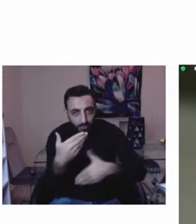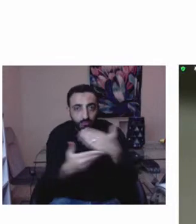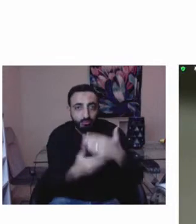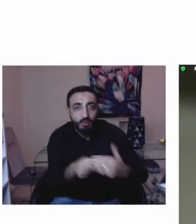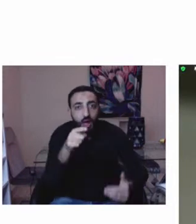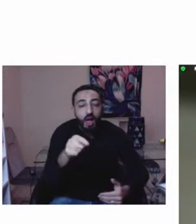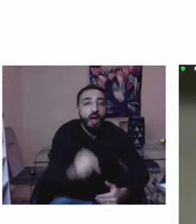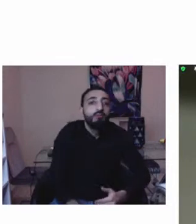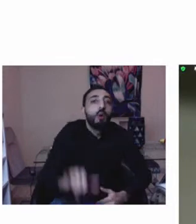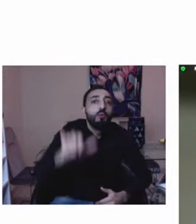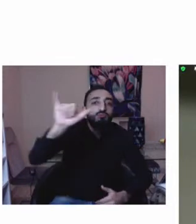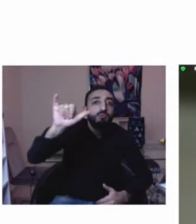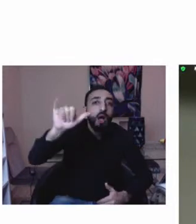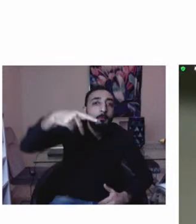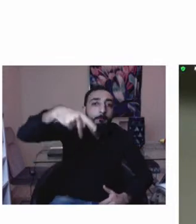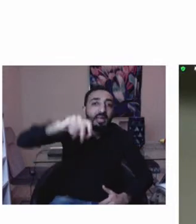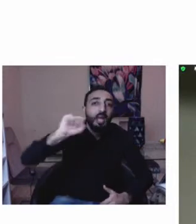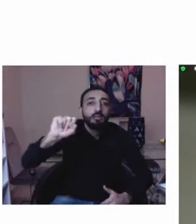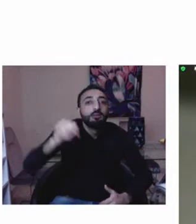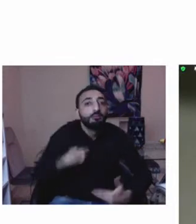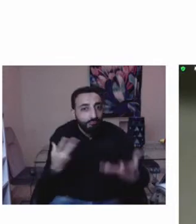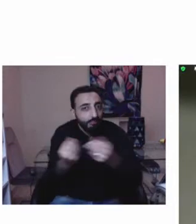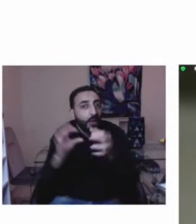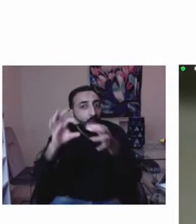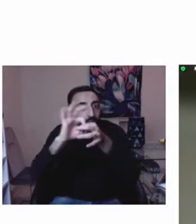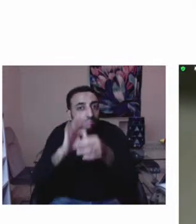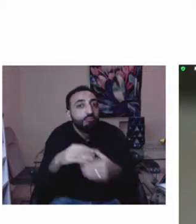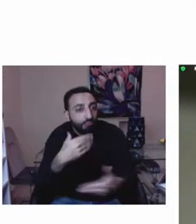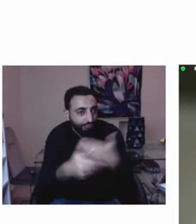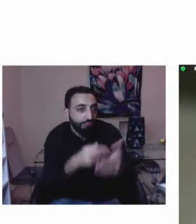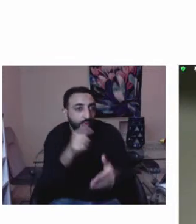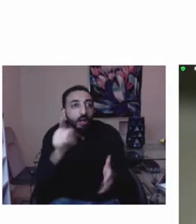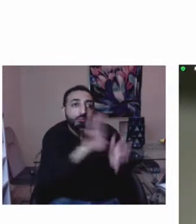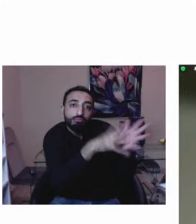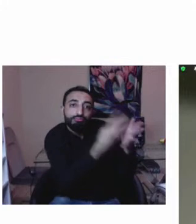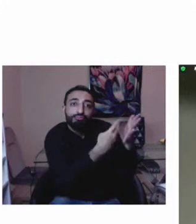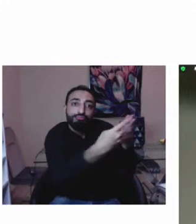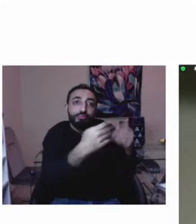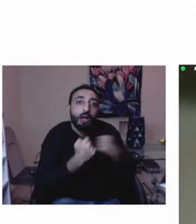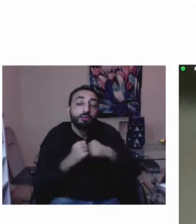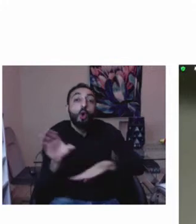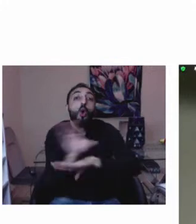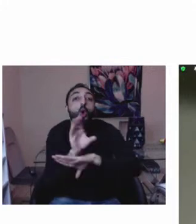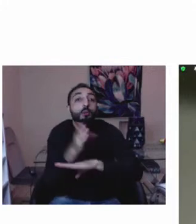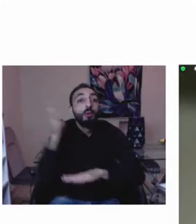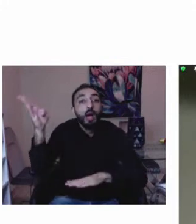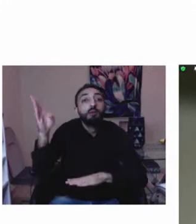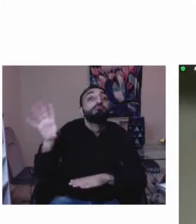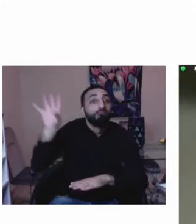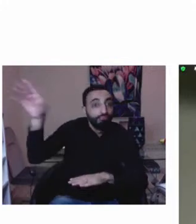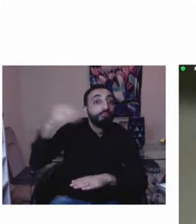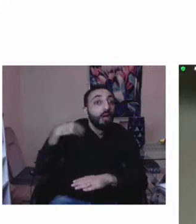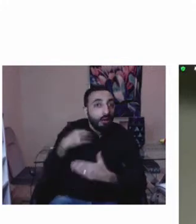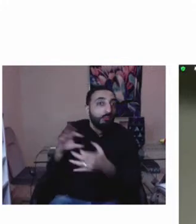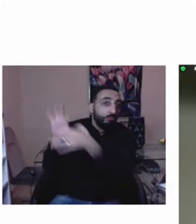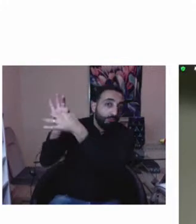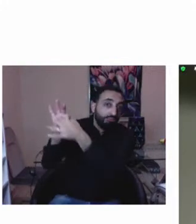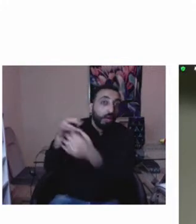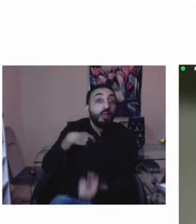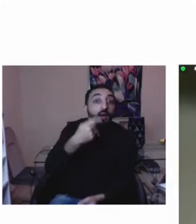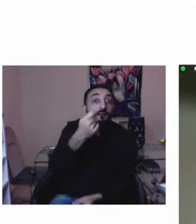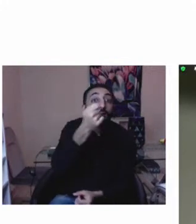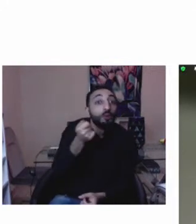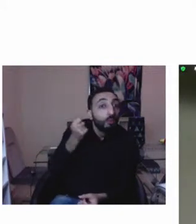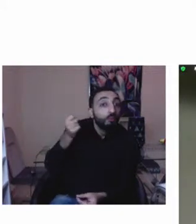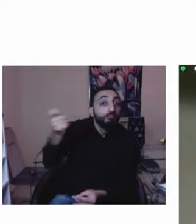in Colombia, which is funded by CEDA and where the YPS programming handbook, which FBA has